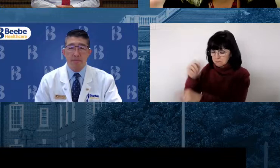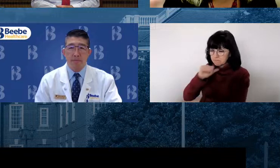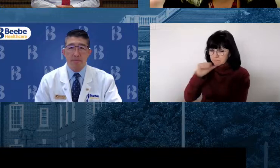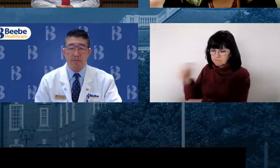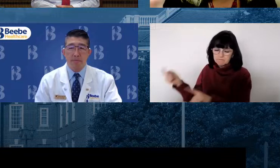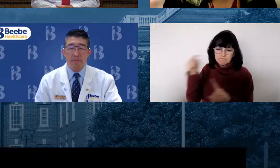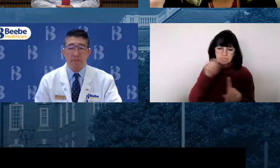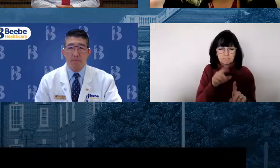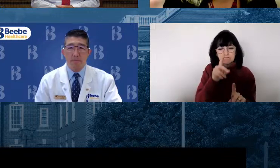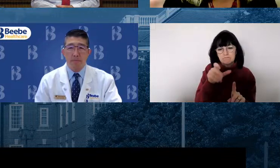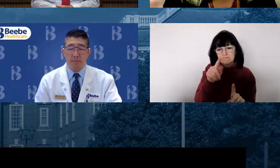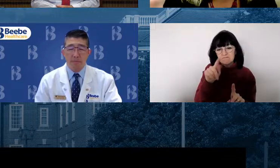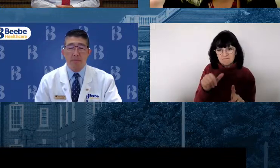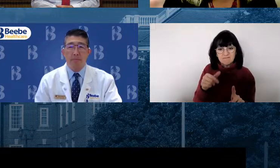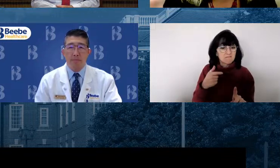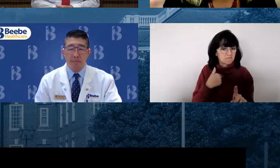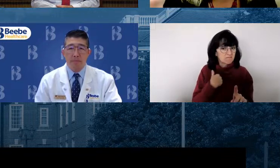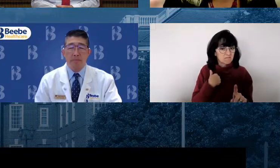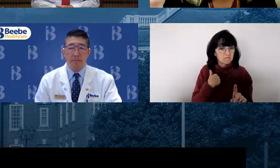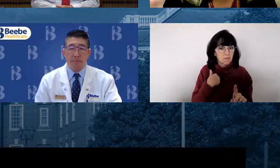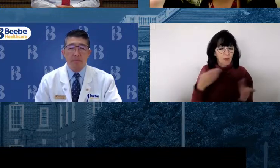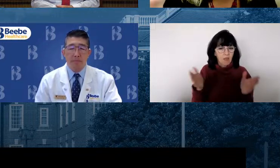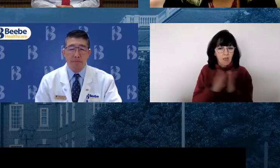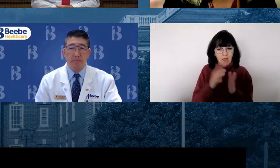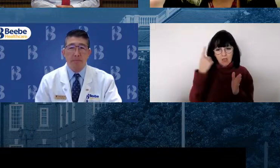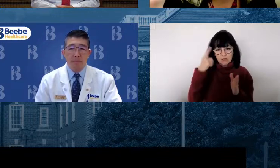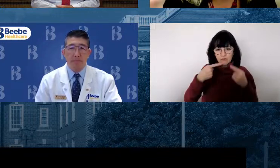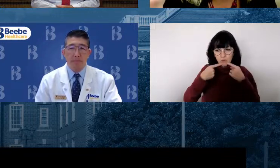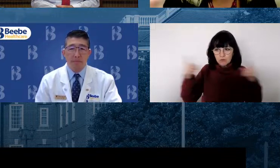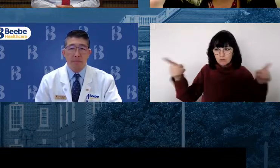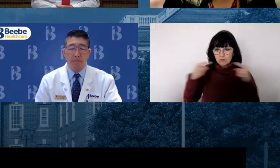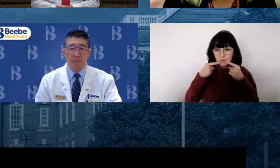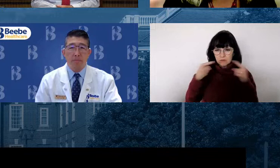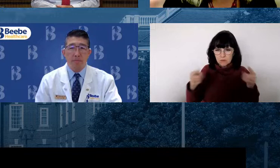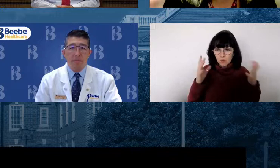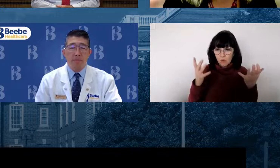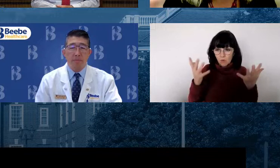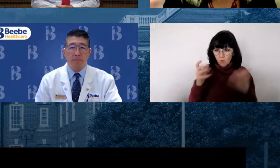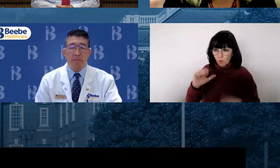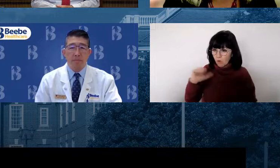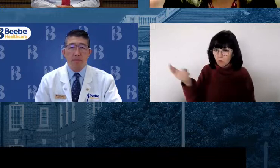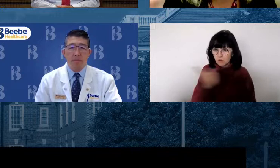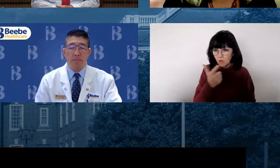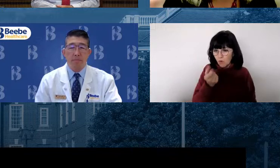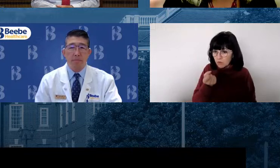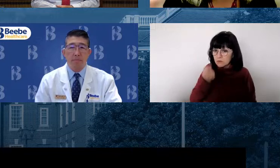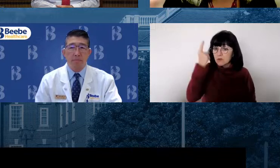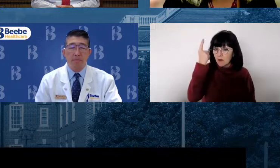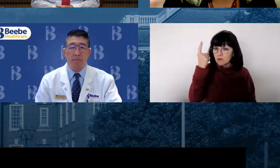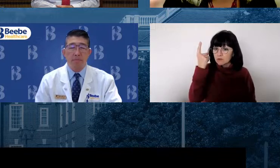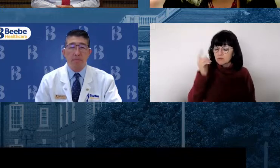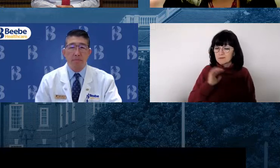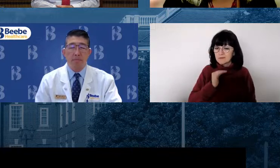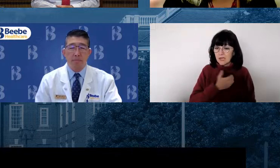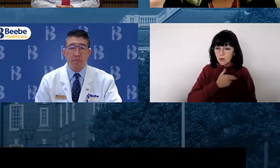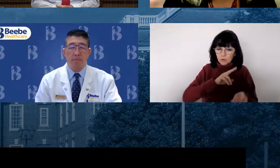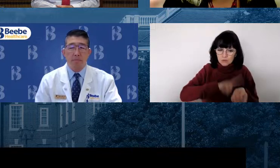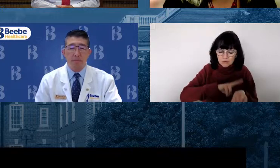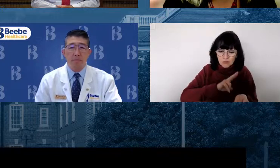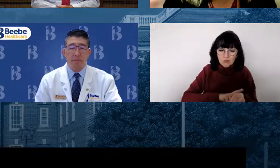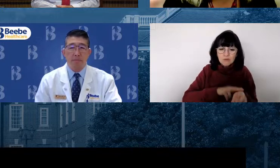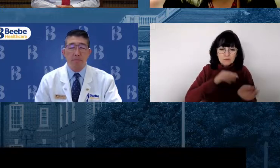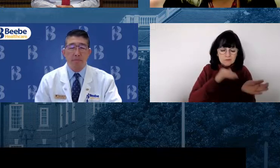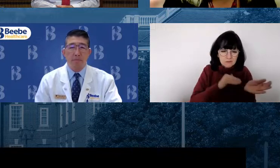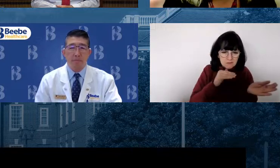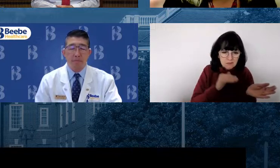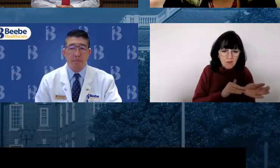because I want every Delawarean to know what our nurses, our first line healthcare providers are experiencing on a daily basis.